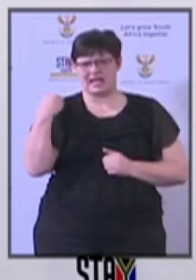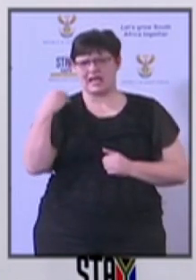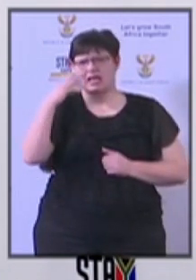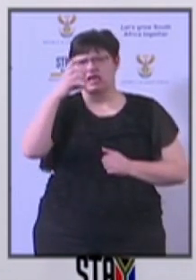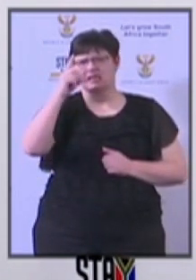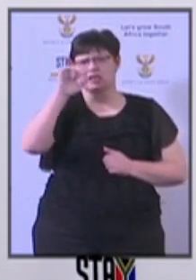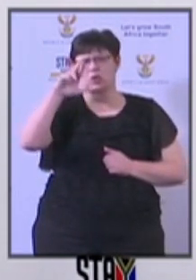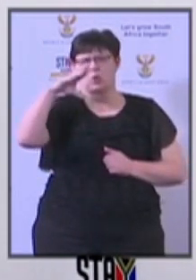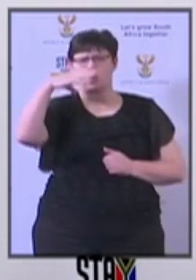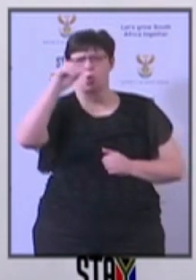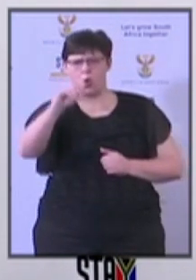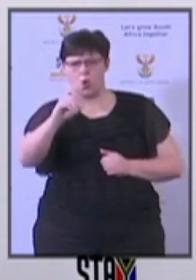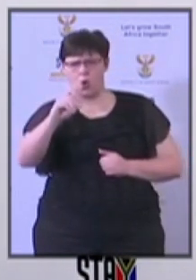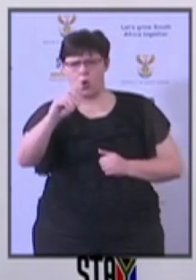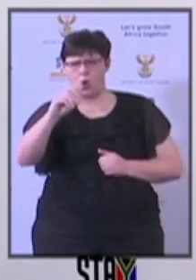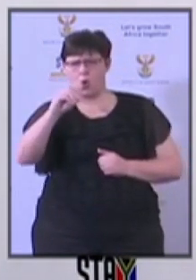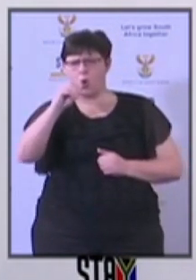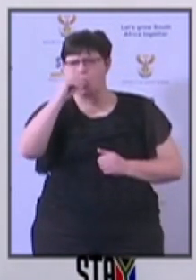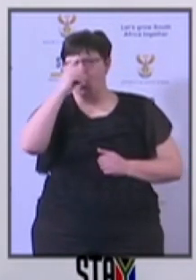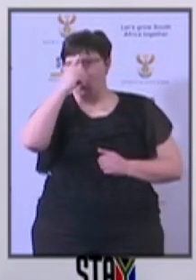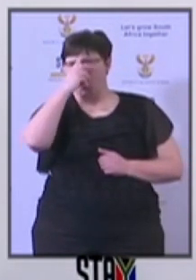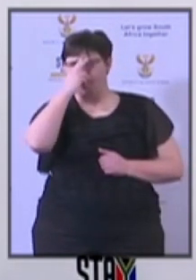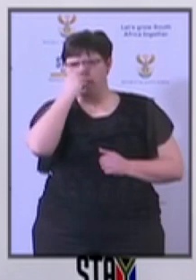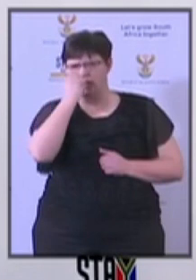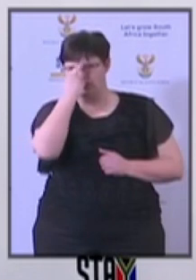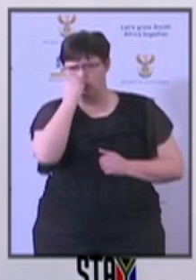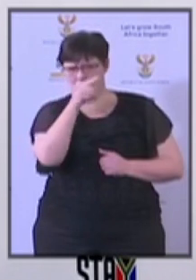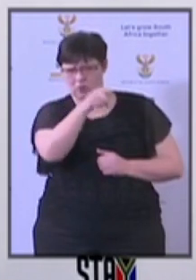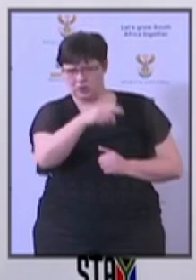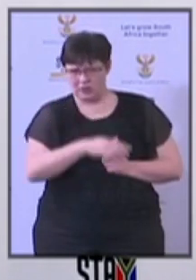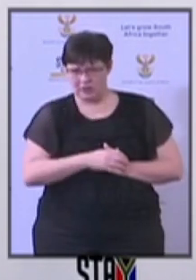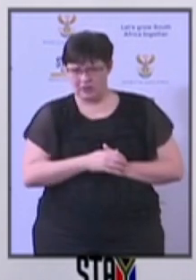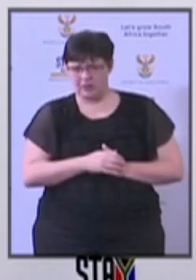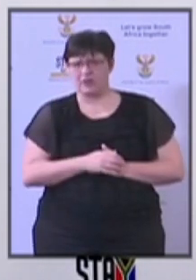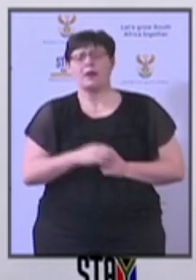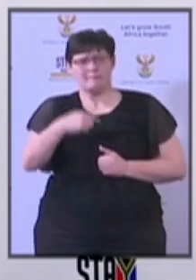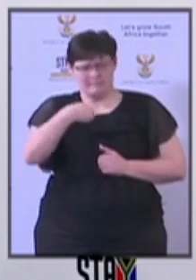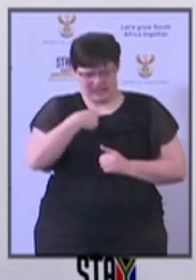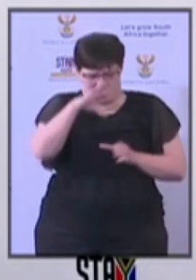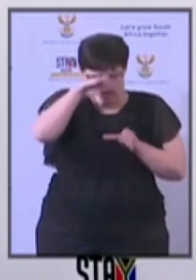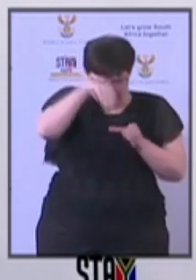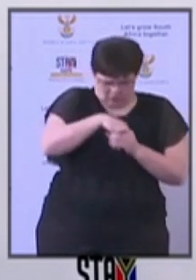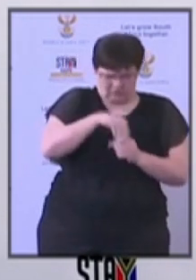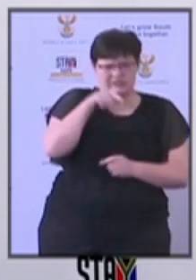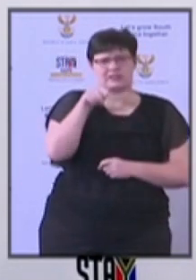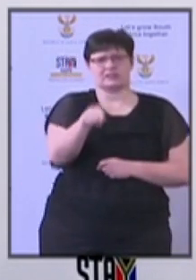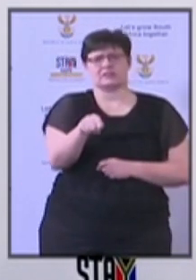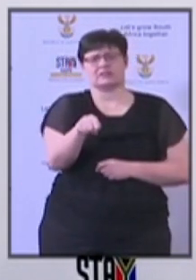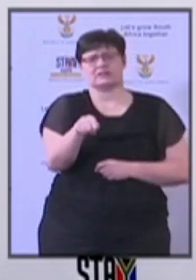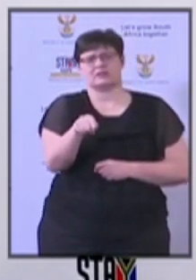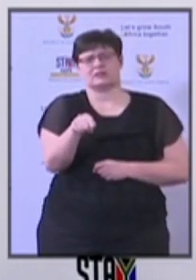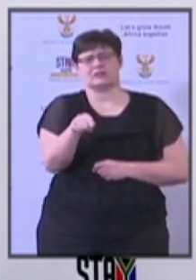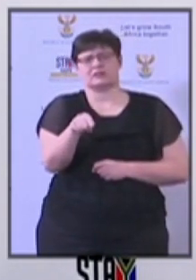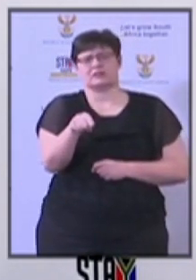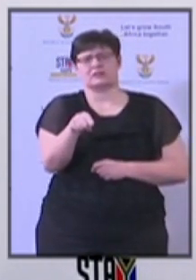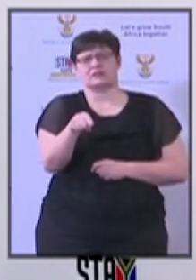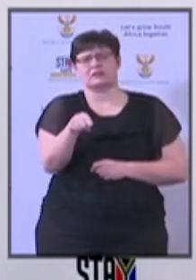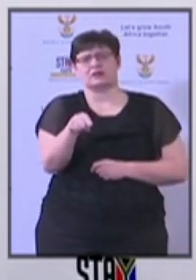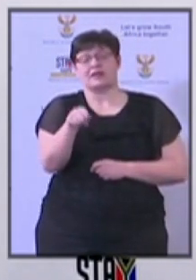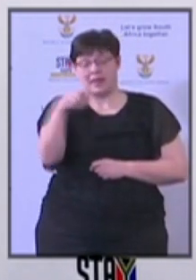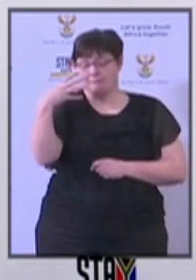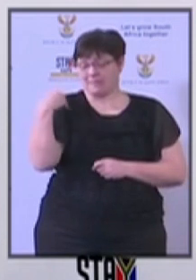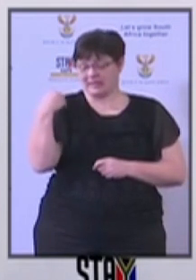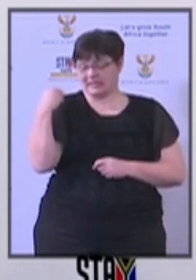Pandor, led a delegation in which I was part of, the delegation of the Minister of